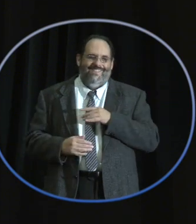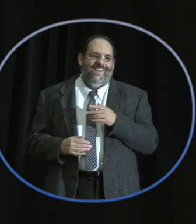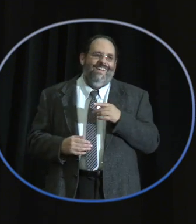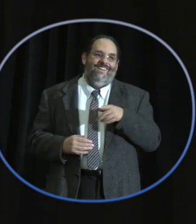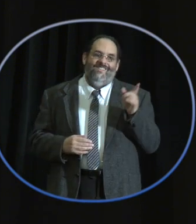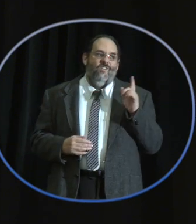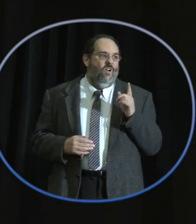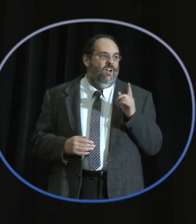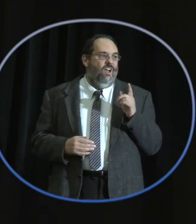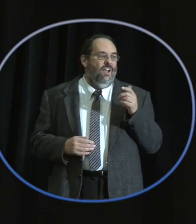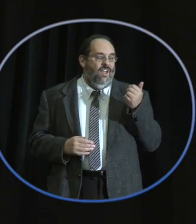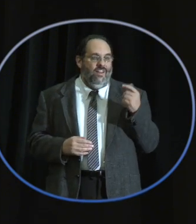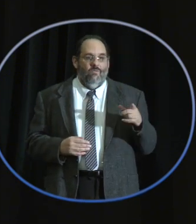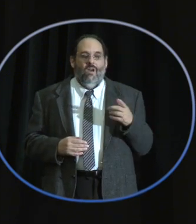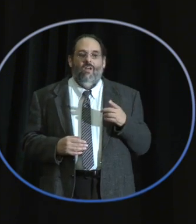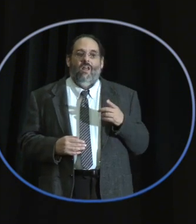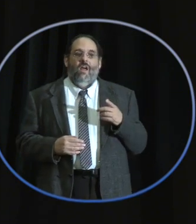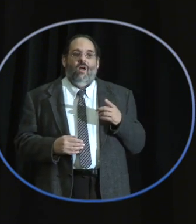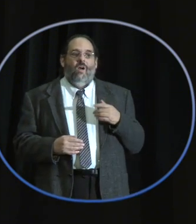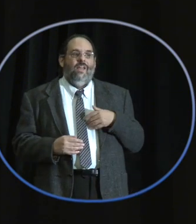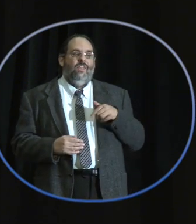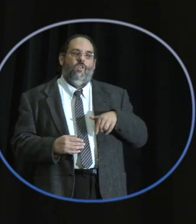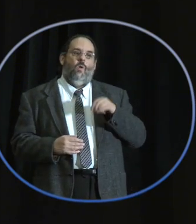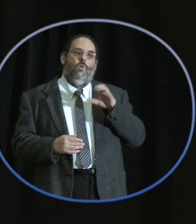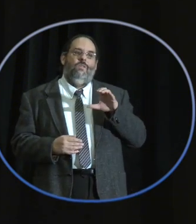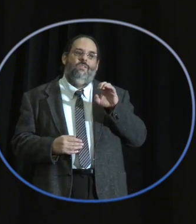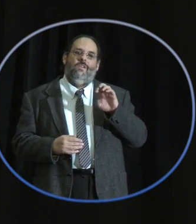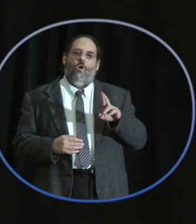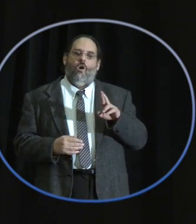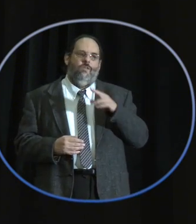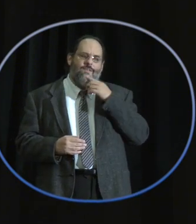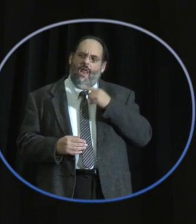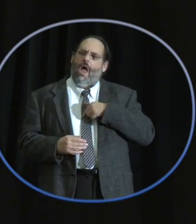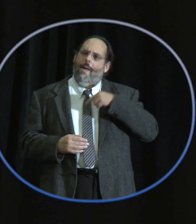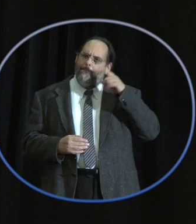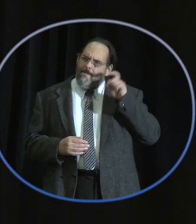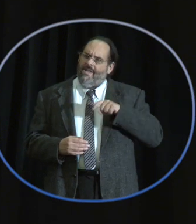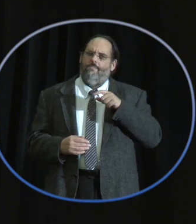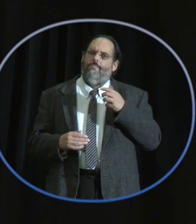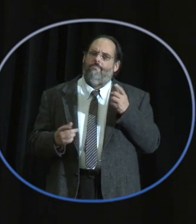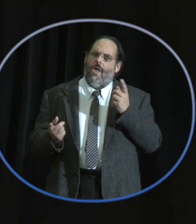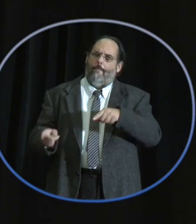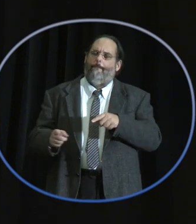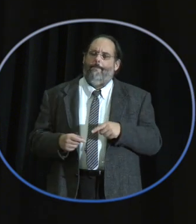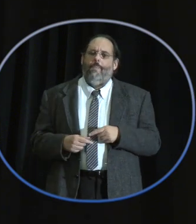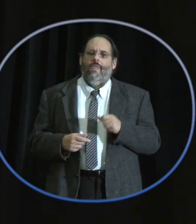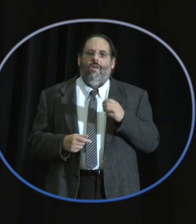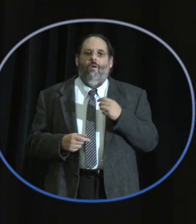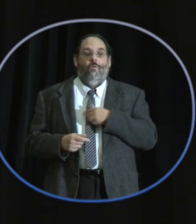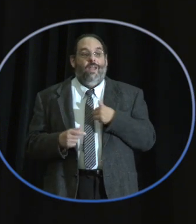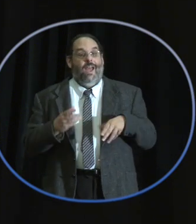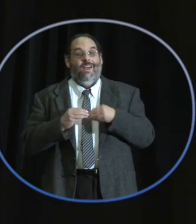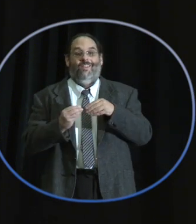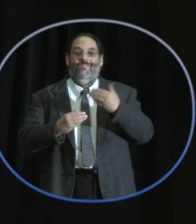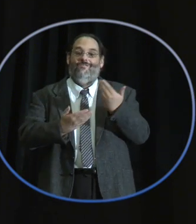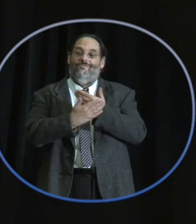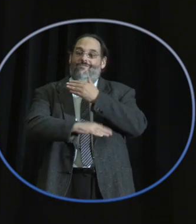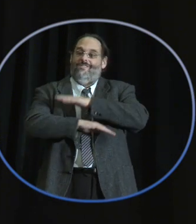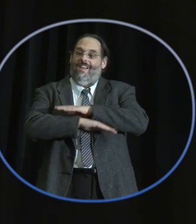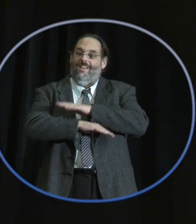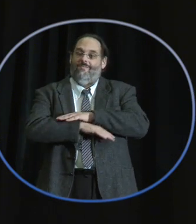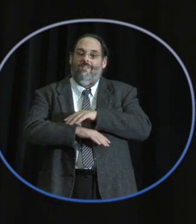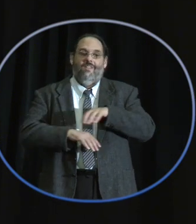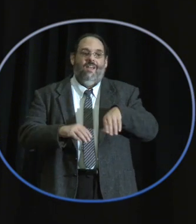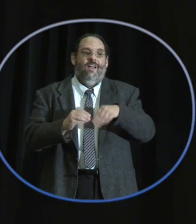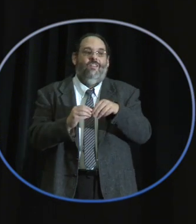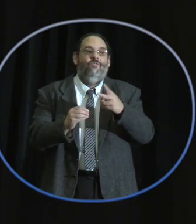you found anybody with the Office of Equity and Civil Rights, and you insisted that you be in the room. So we added a table, and then we